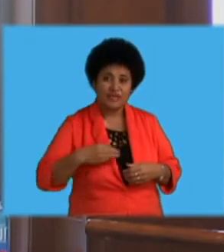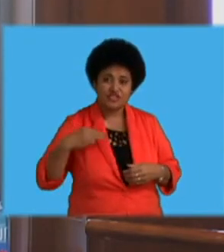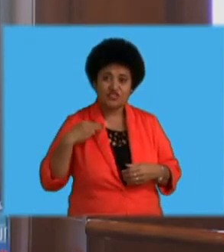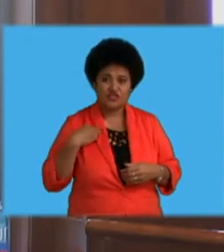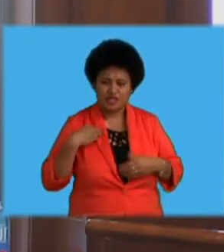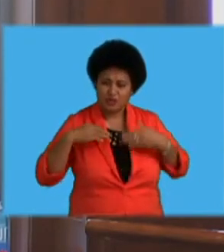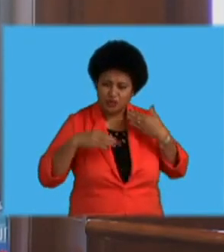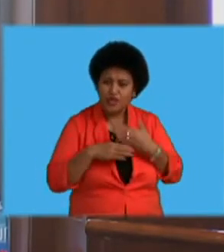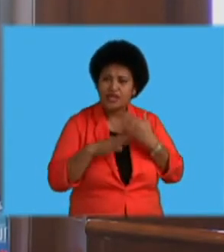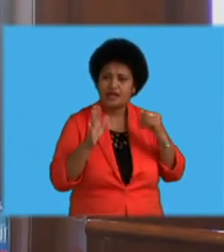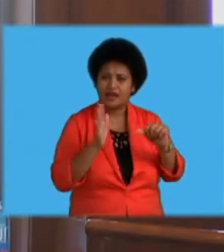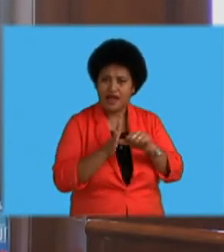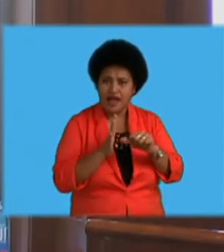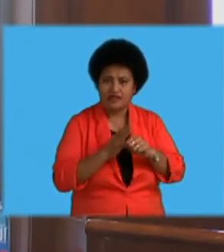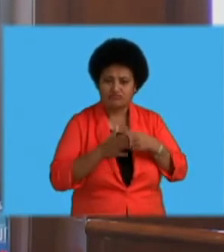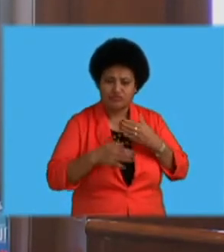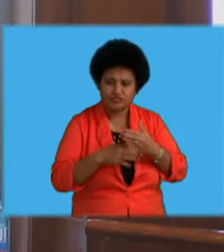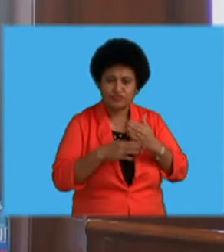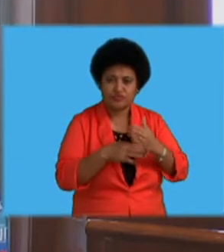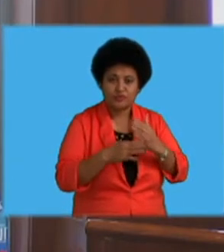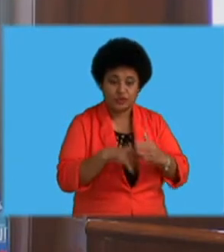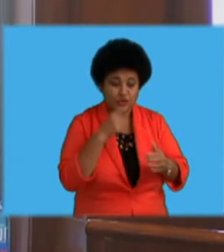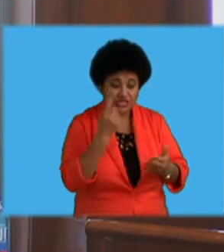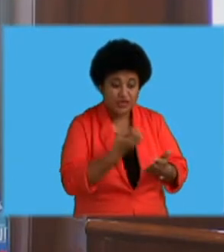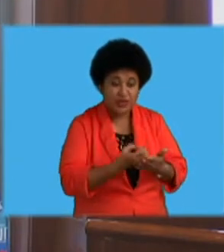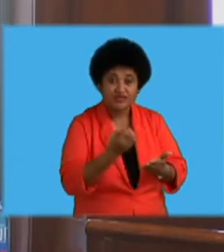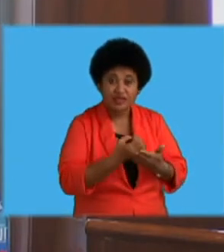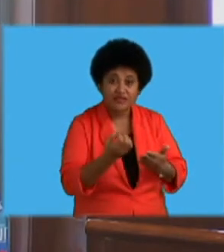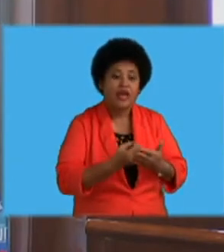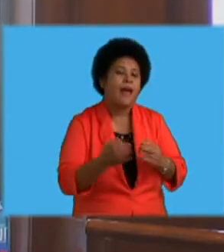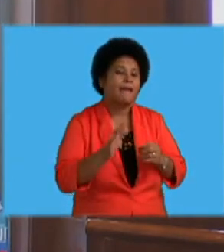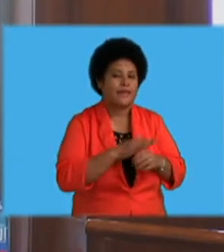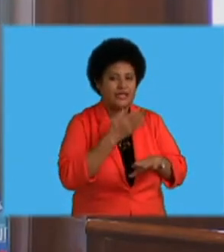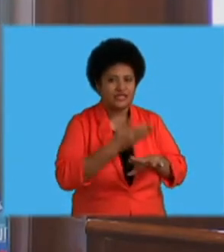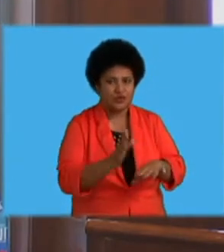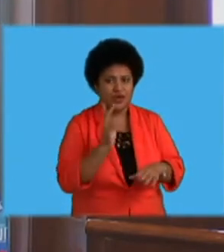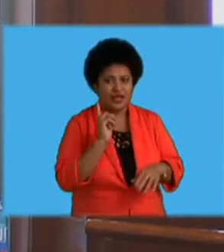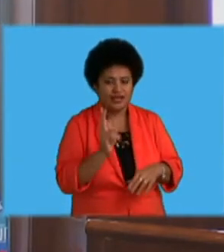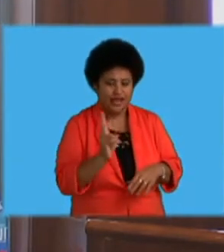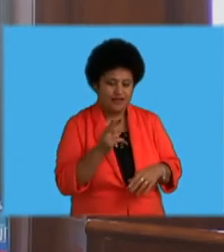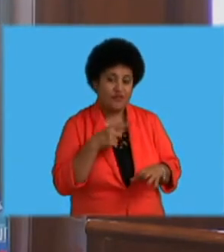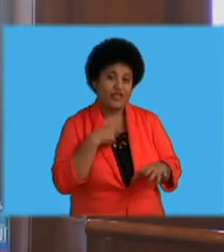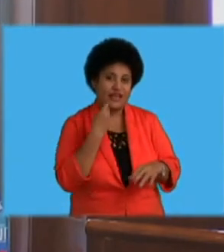renewing all expired leases by the end of the next financial year.